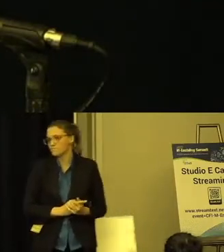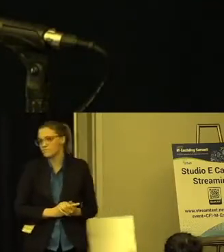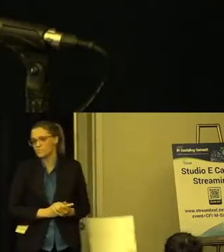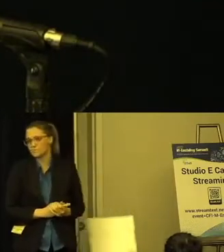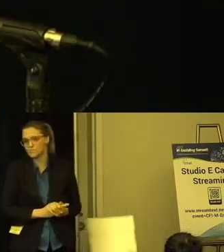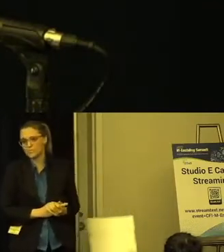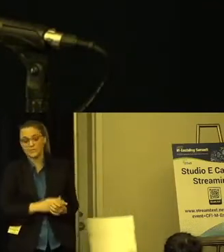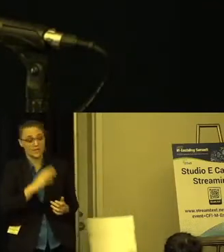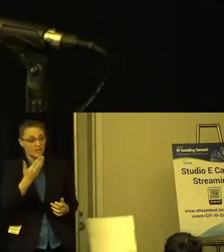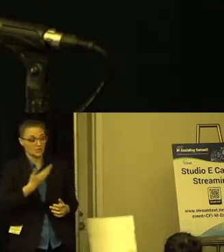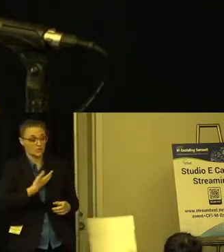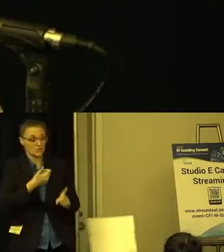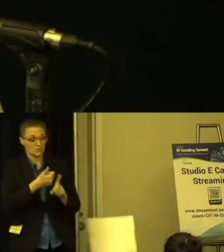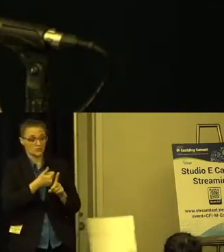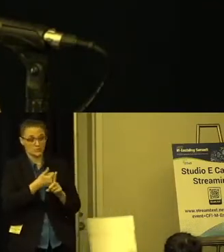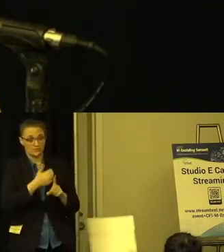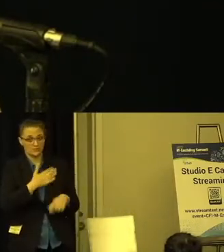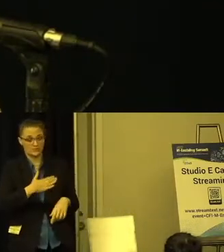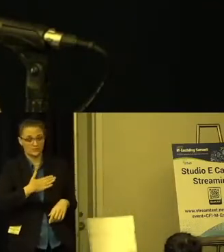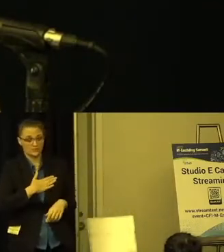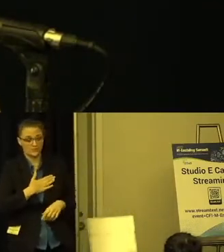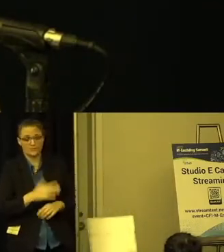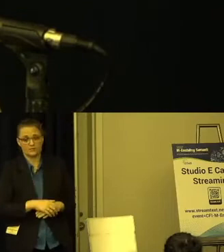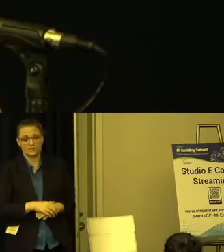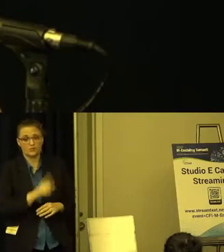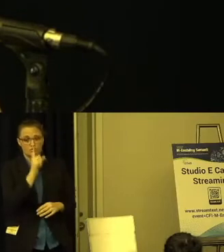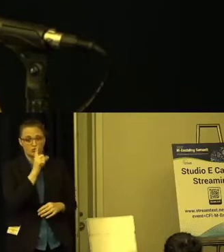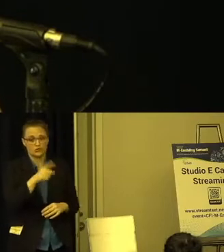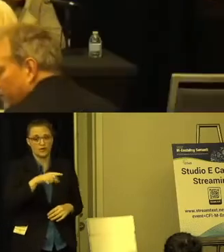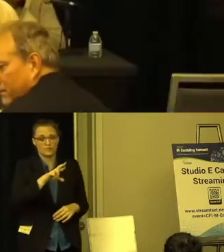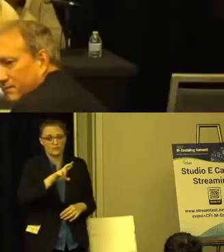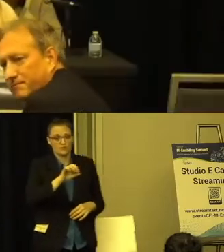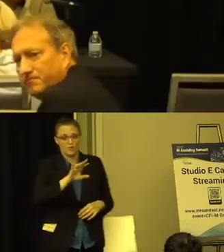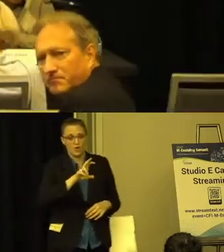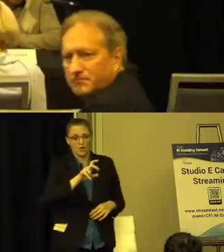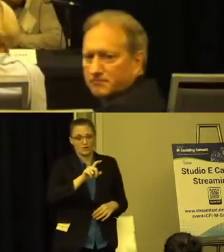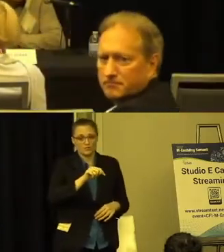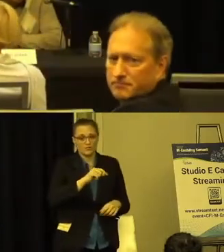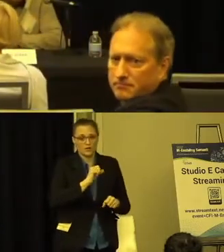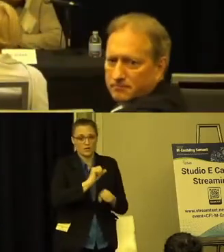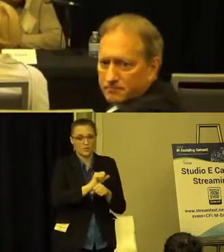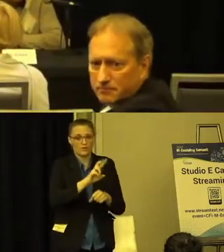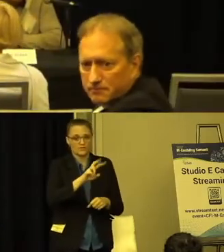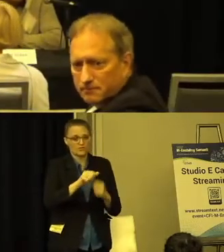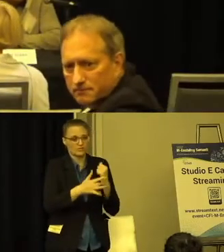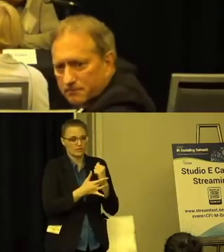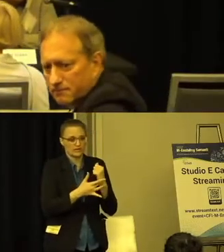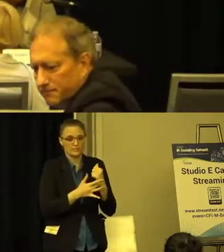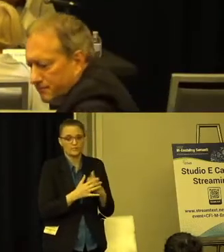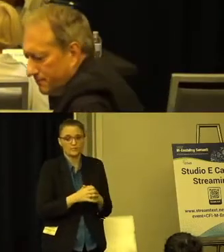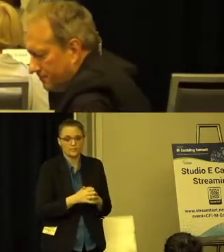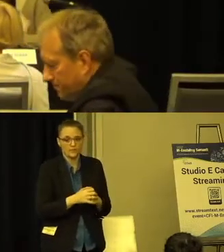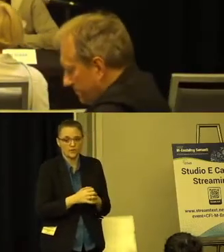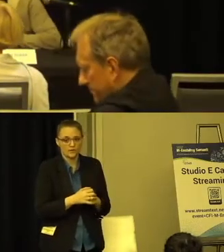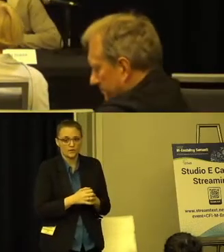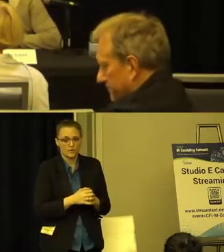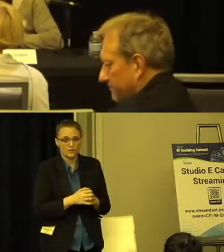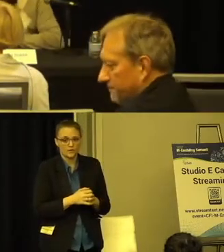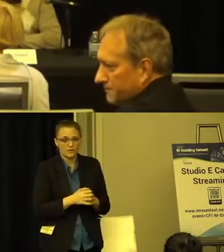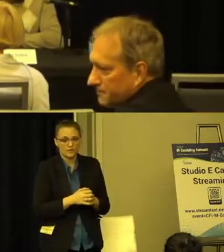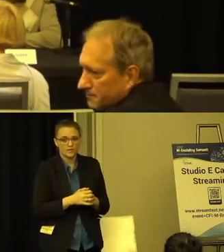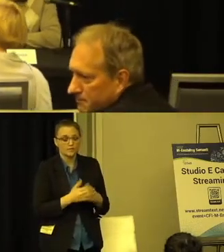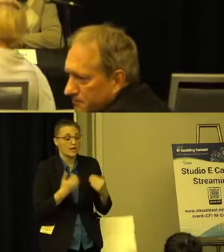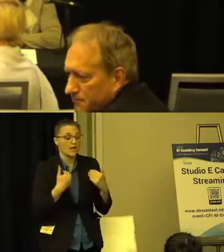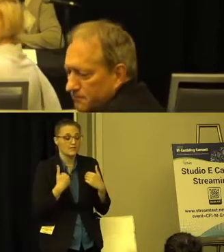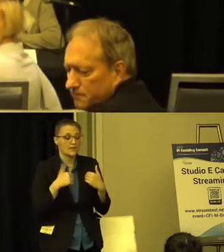You can introduce yourself, please. Sure. I'm Robert Ventris. I work at Virginia Tech. So I've had